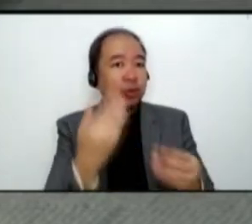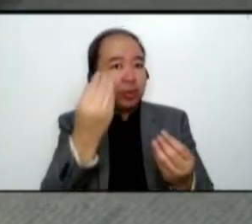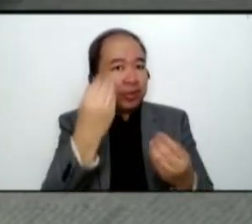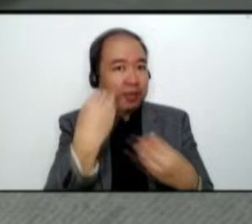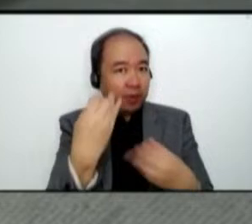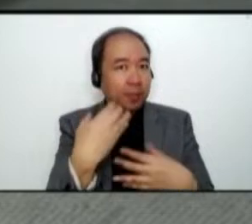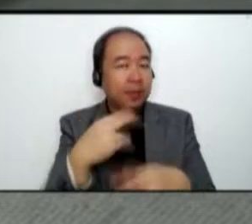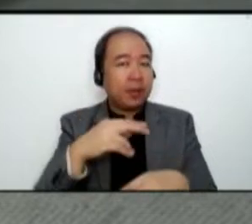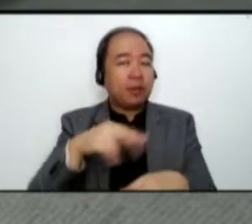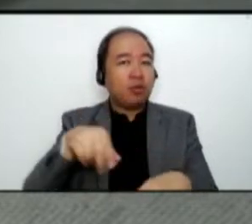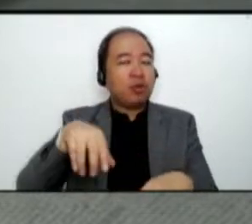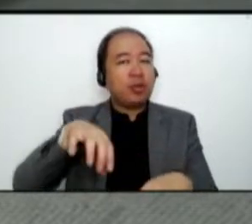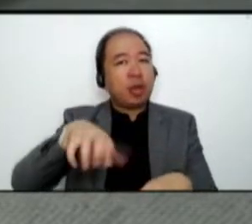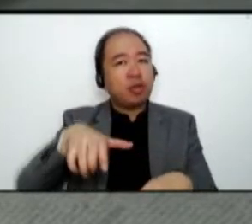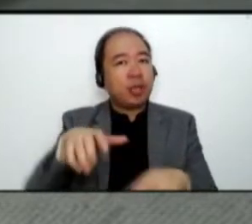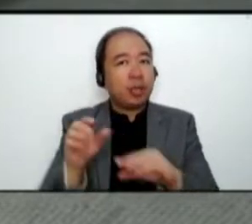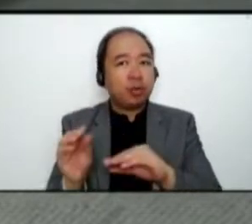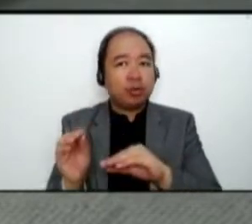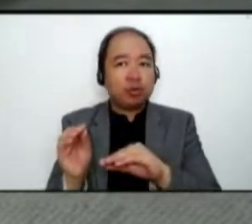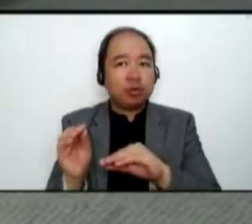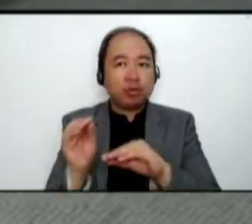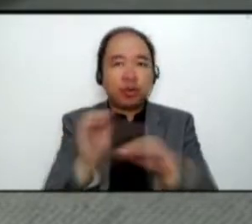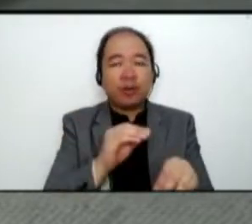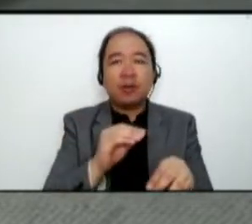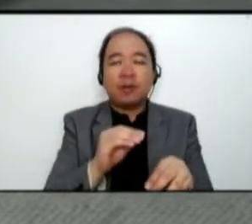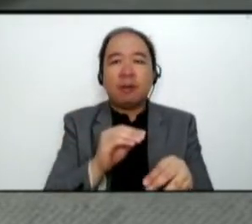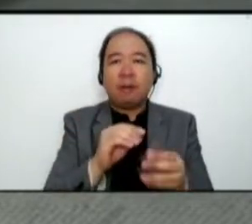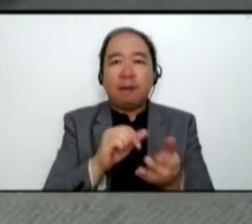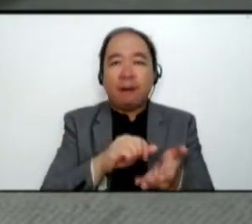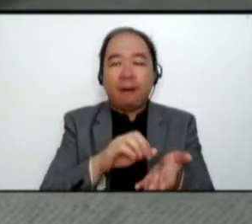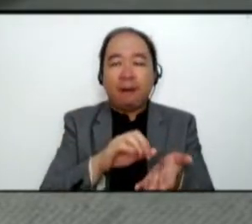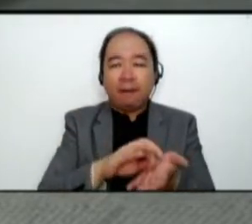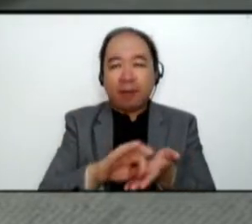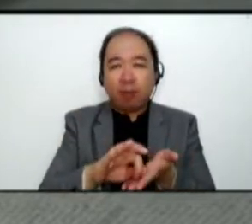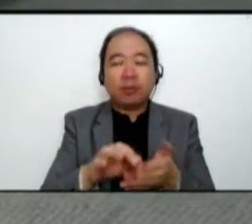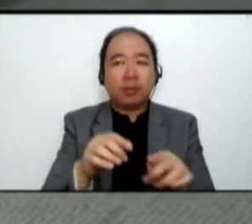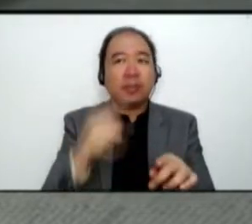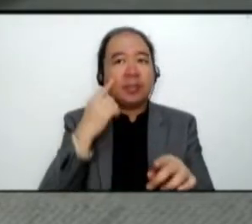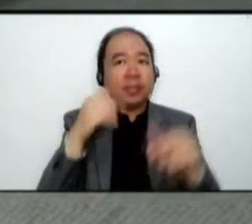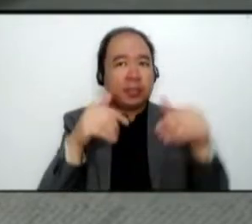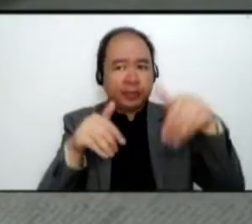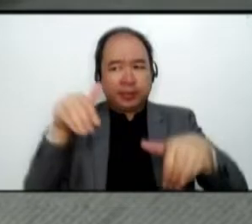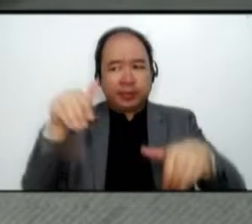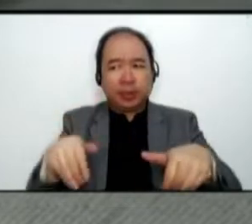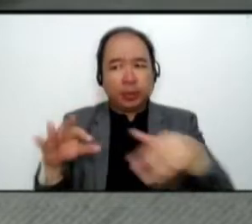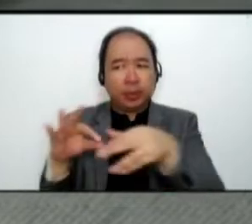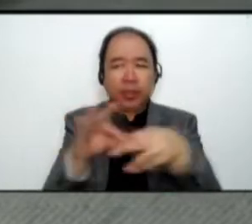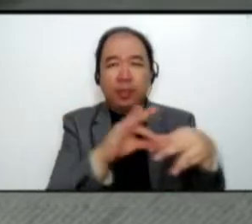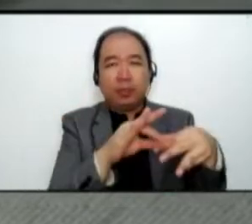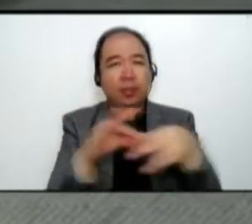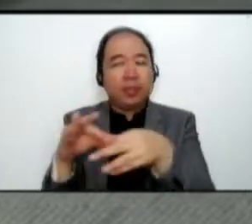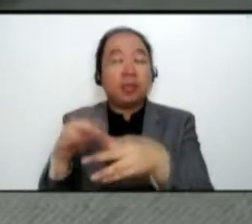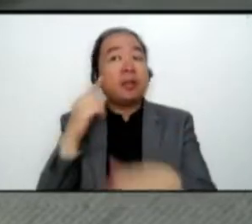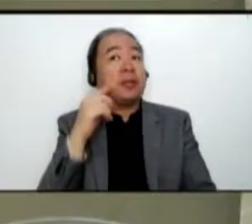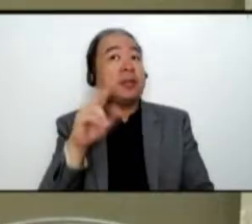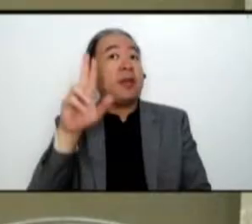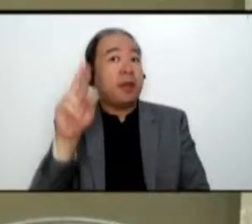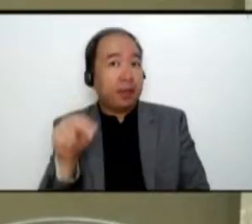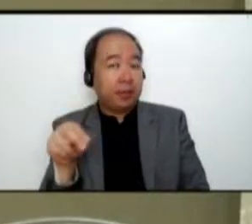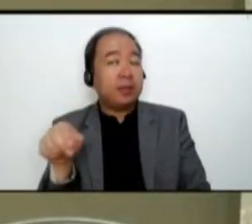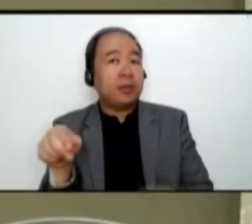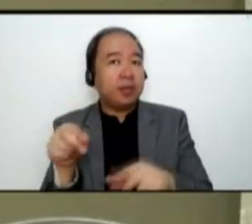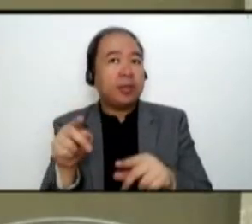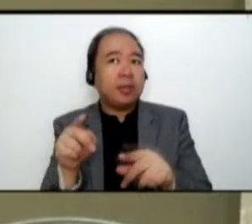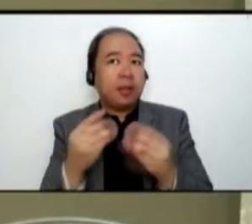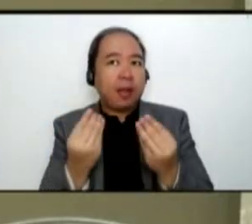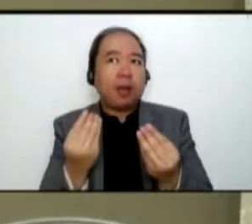of South-South cooperation. I can say for ESCAP that the United Nations entities stand together in working with governments